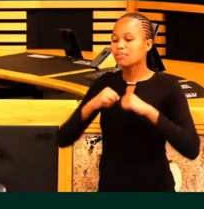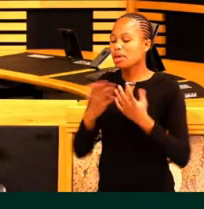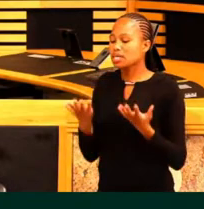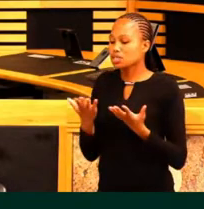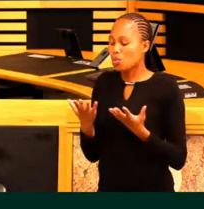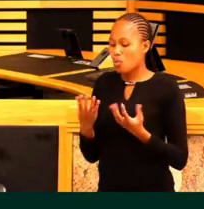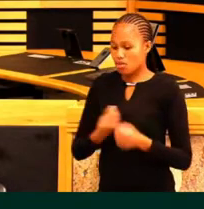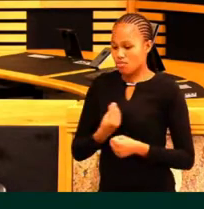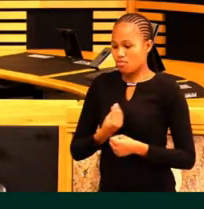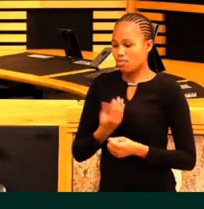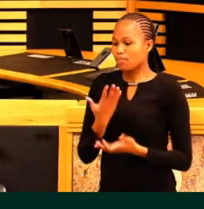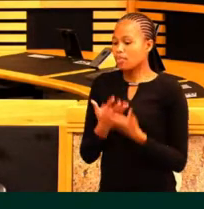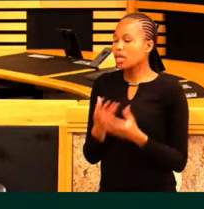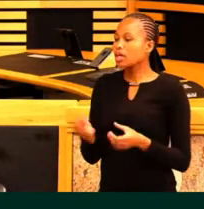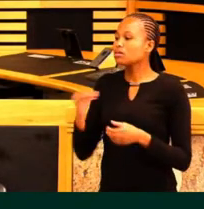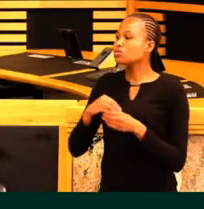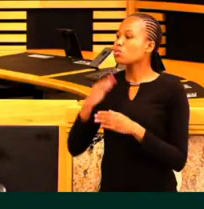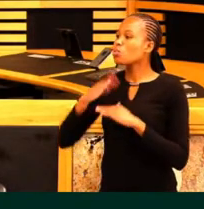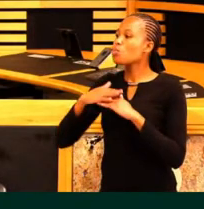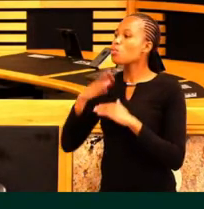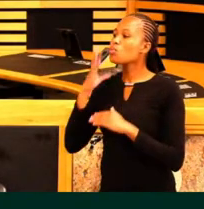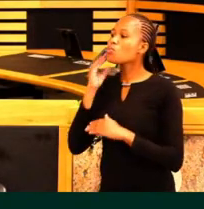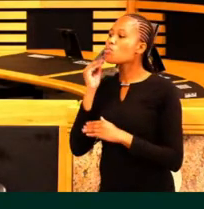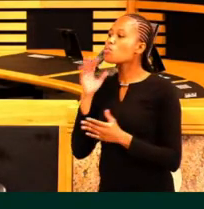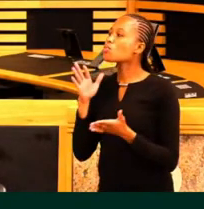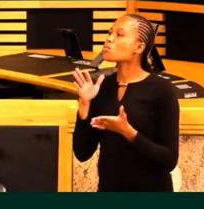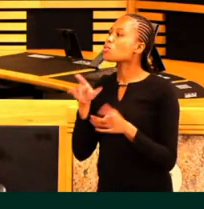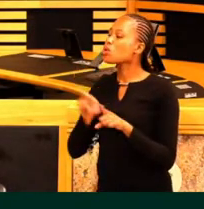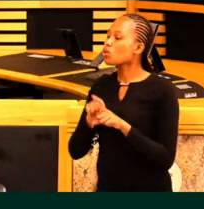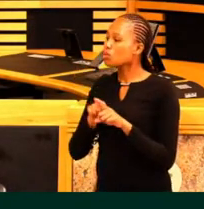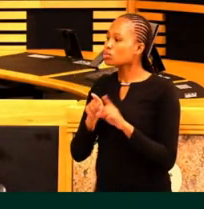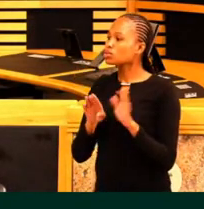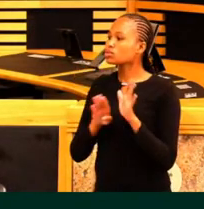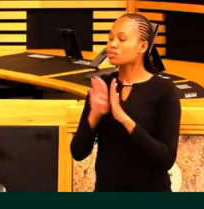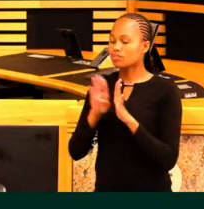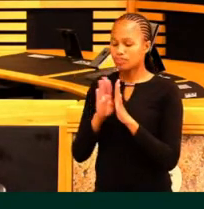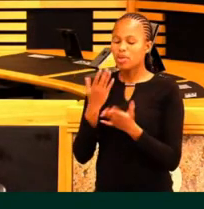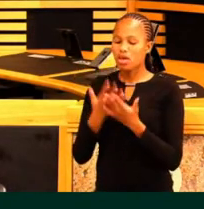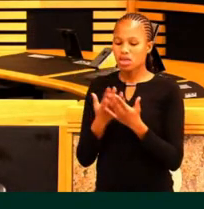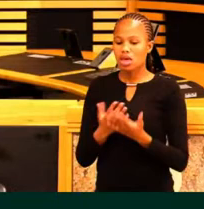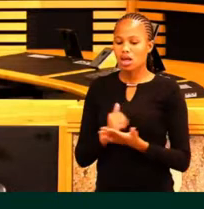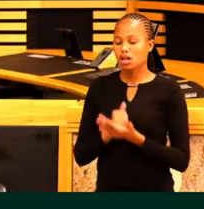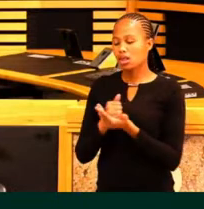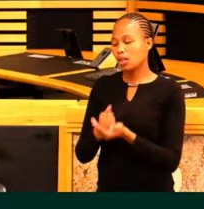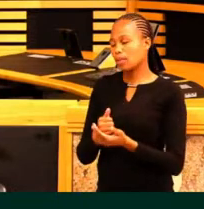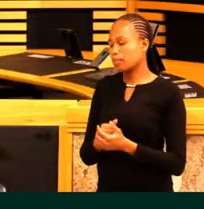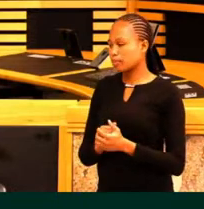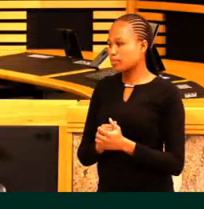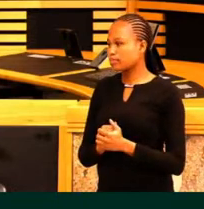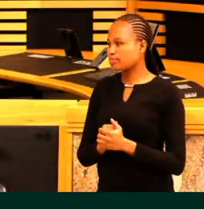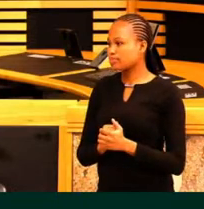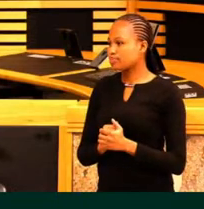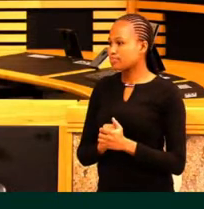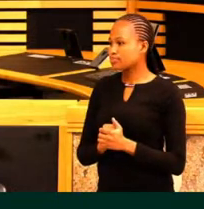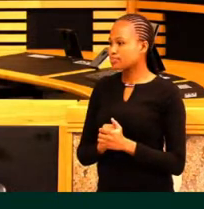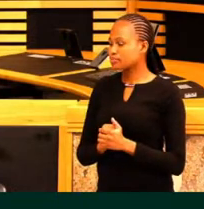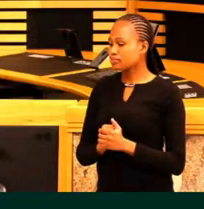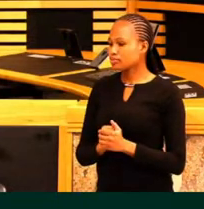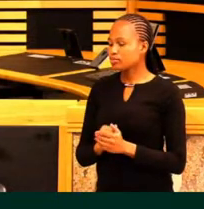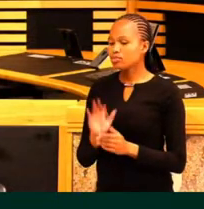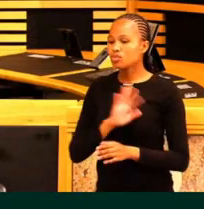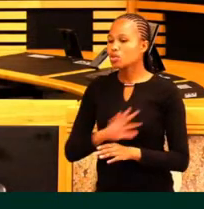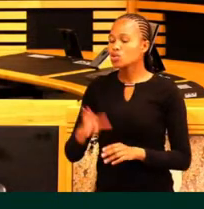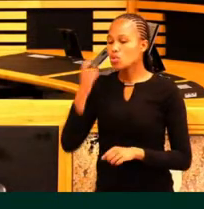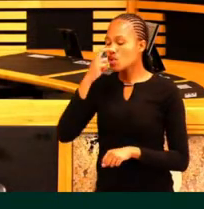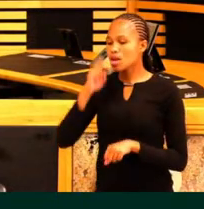in South Africa can gain experience and be Innovative would really help the pay doesn't have to be that